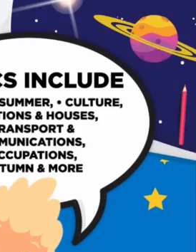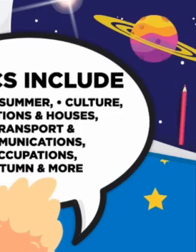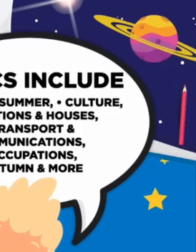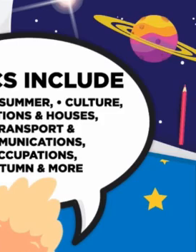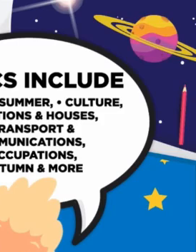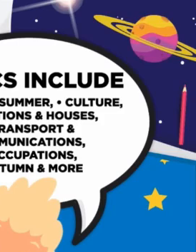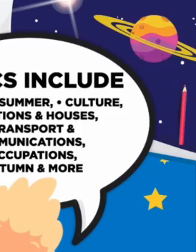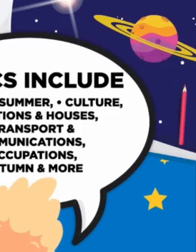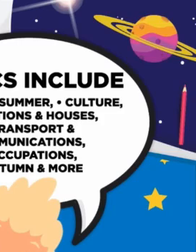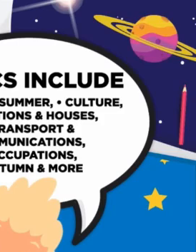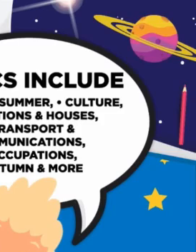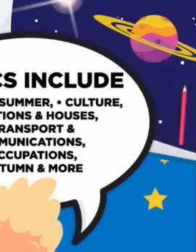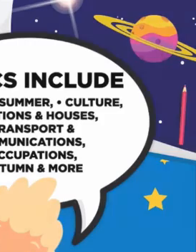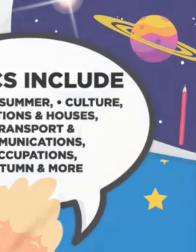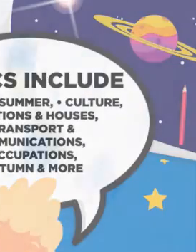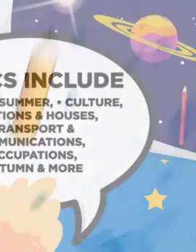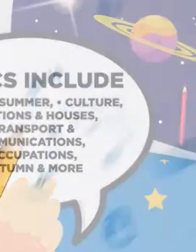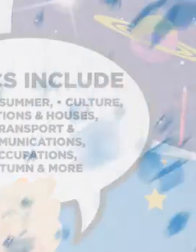chins.